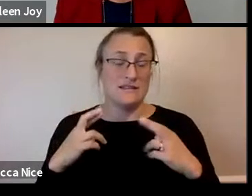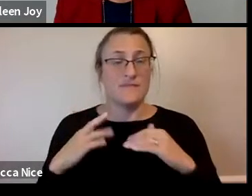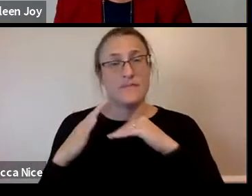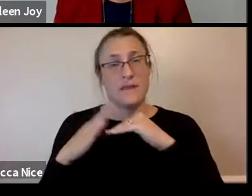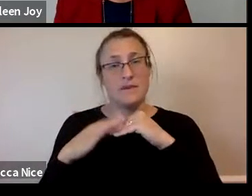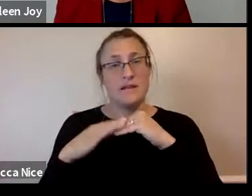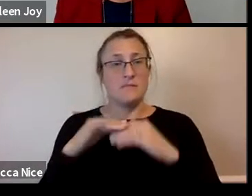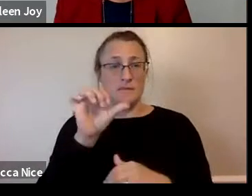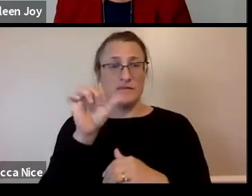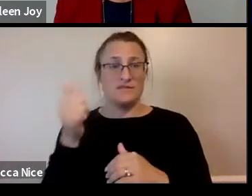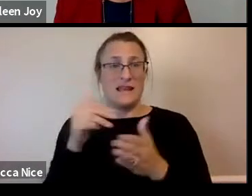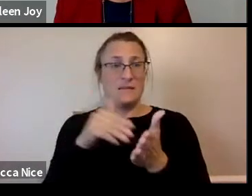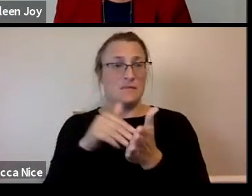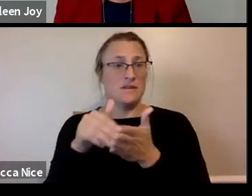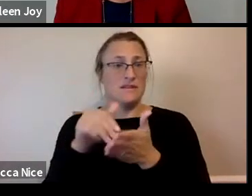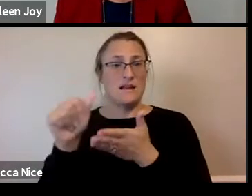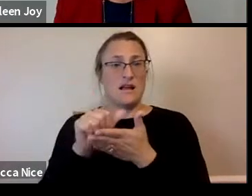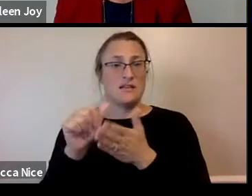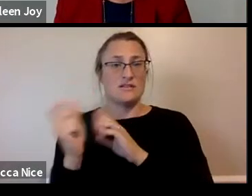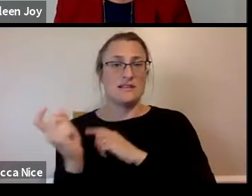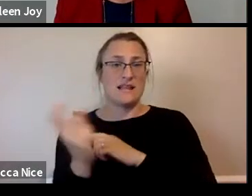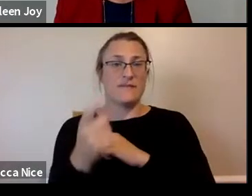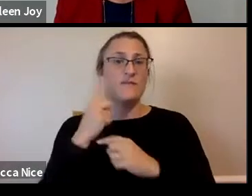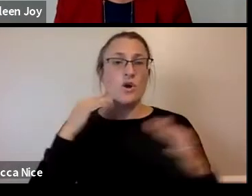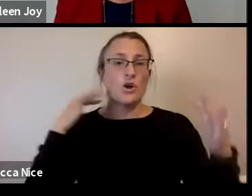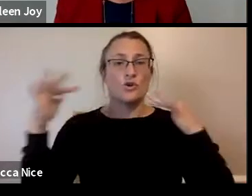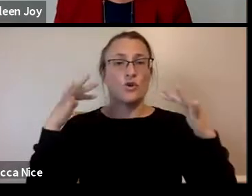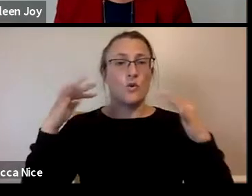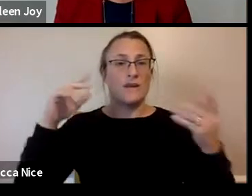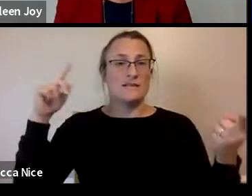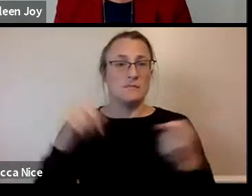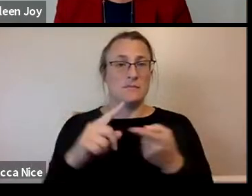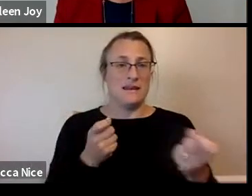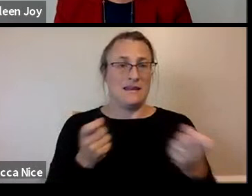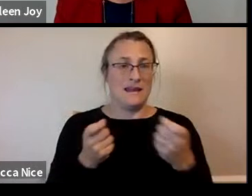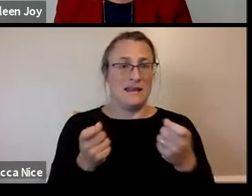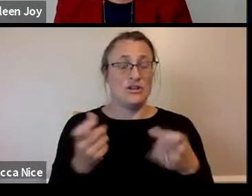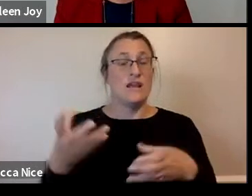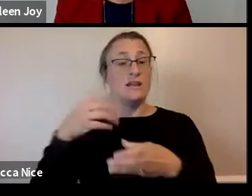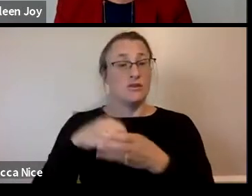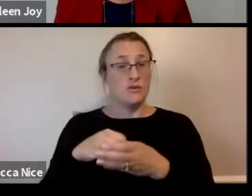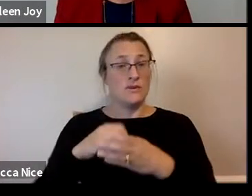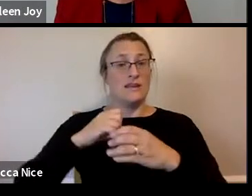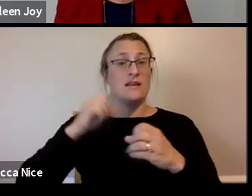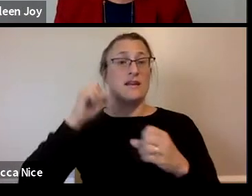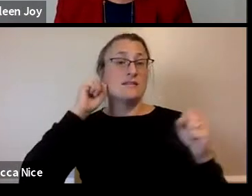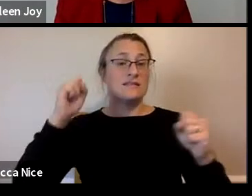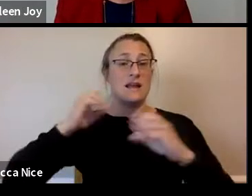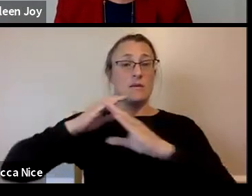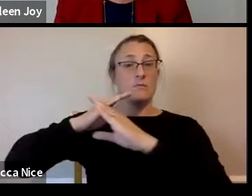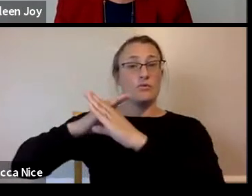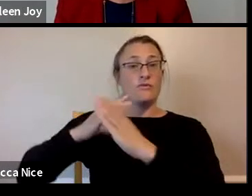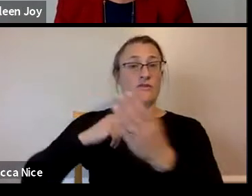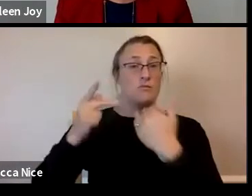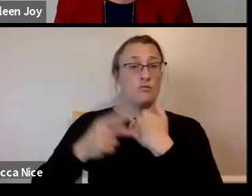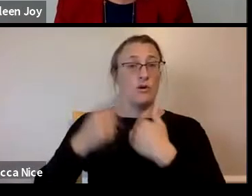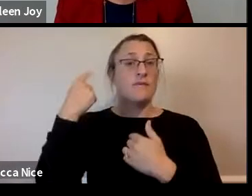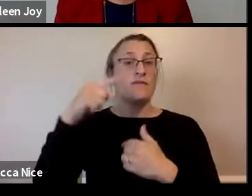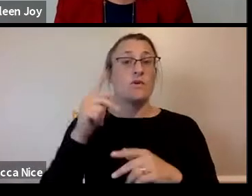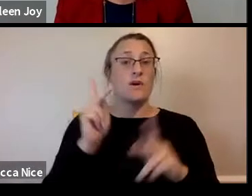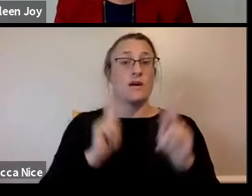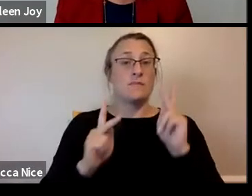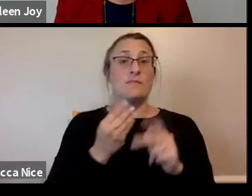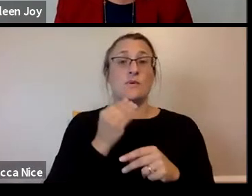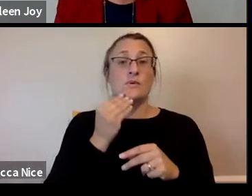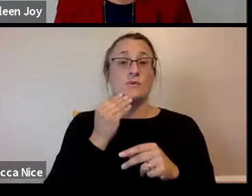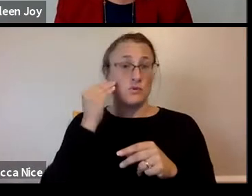million allocated for noise mitigation, including soundproofing program, especially for homeowners. A